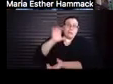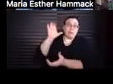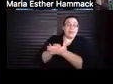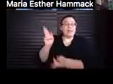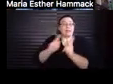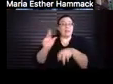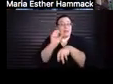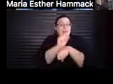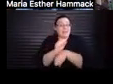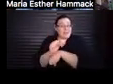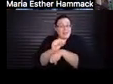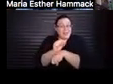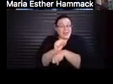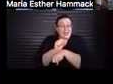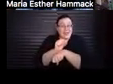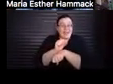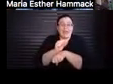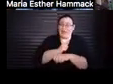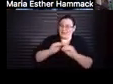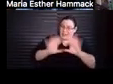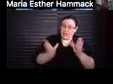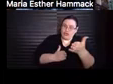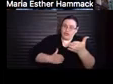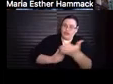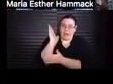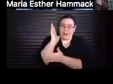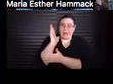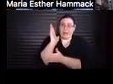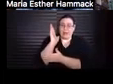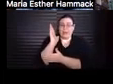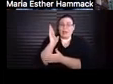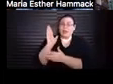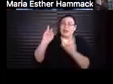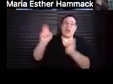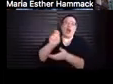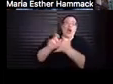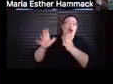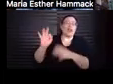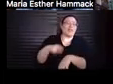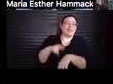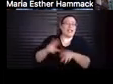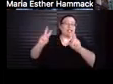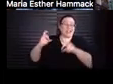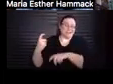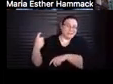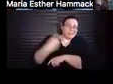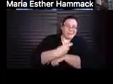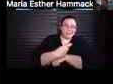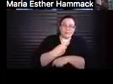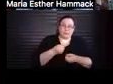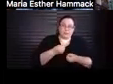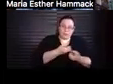the inalienable right, which the author of nature has conceded to them, to procure their